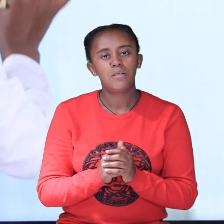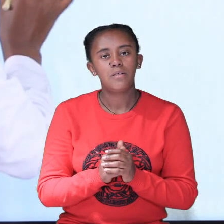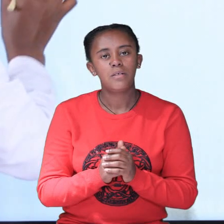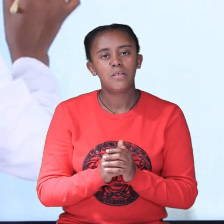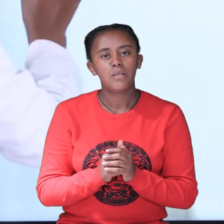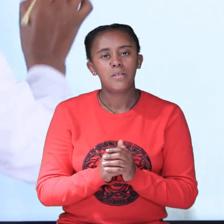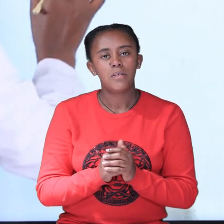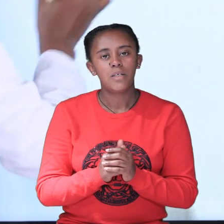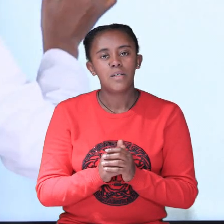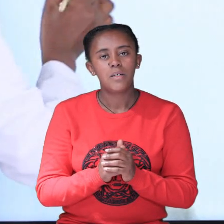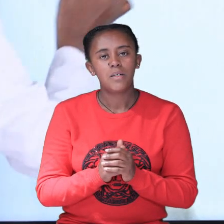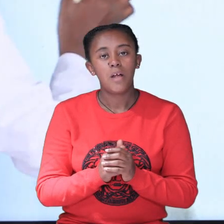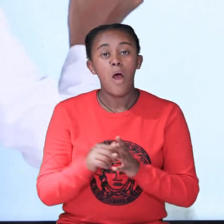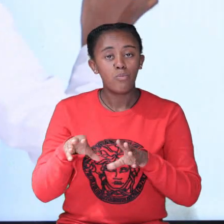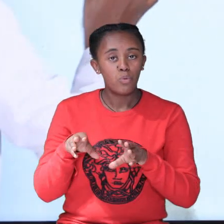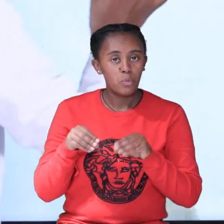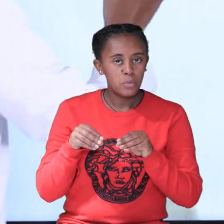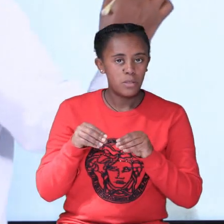Absorbed